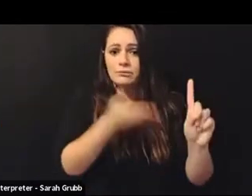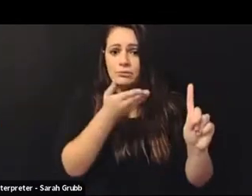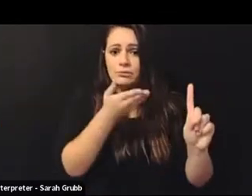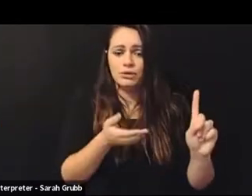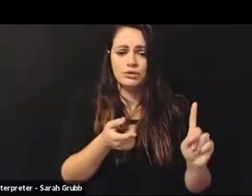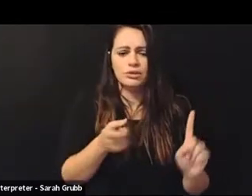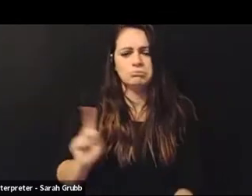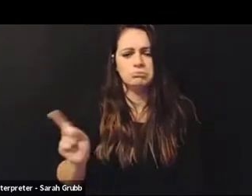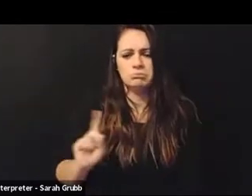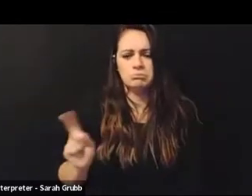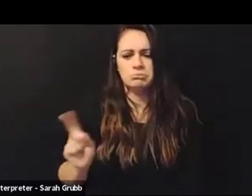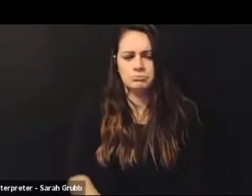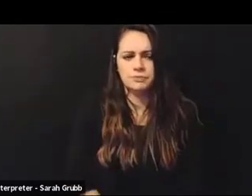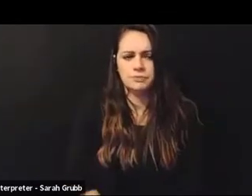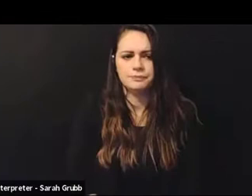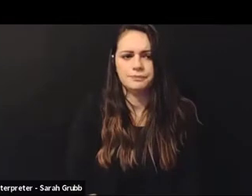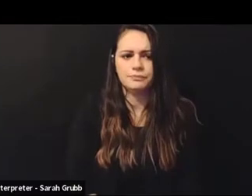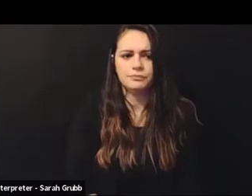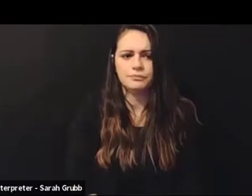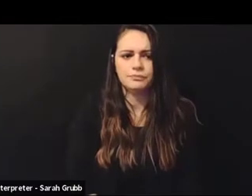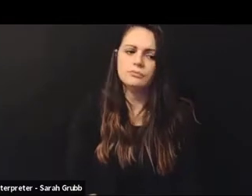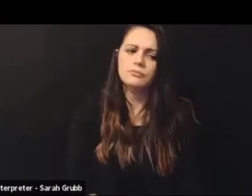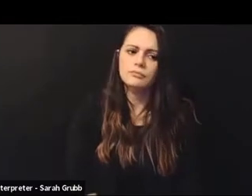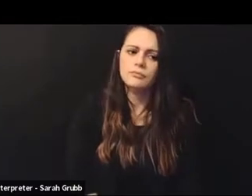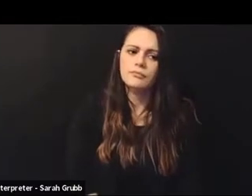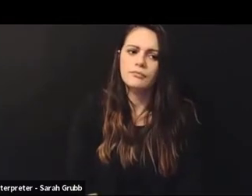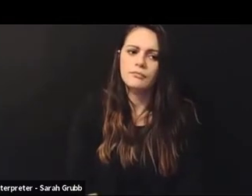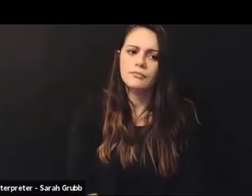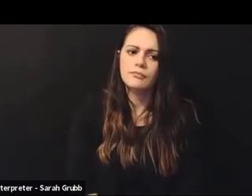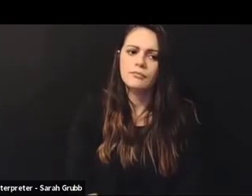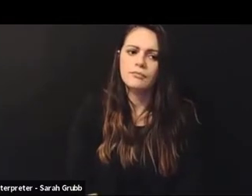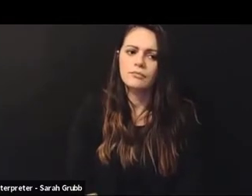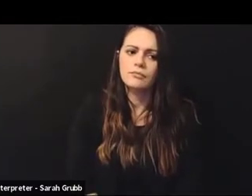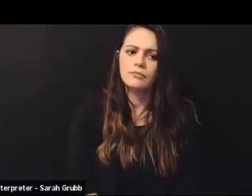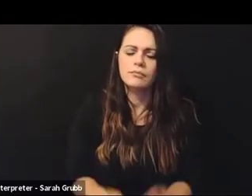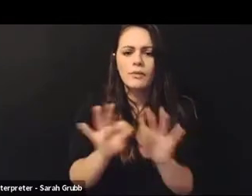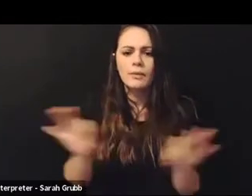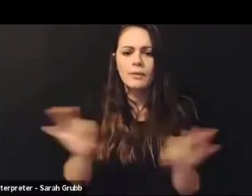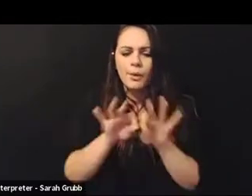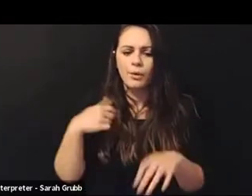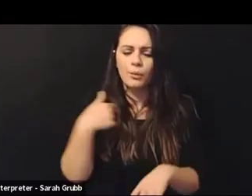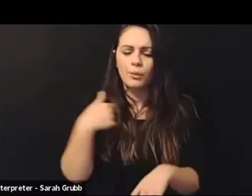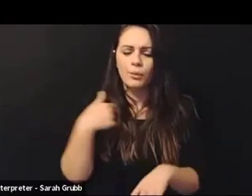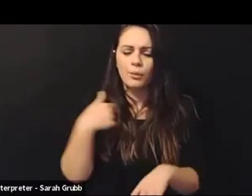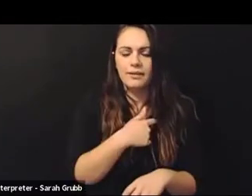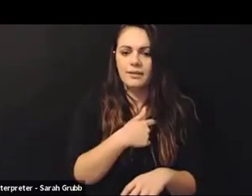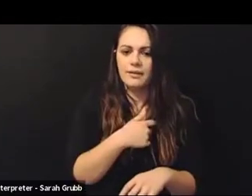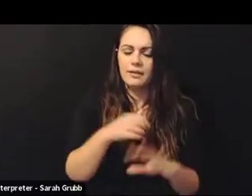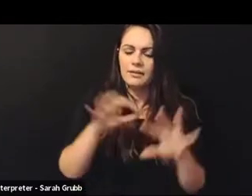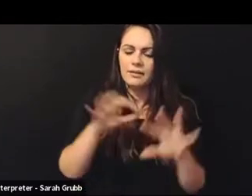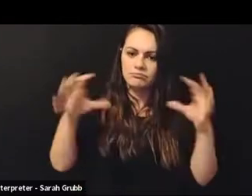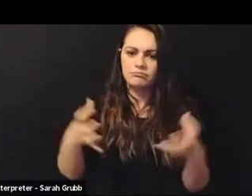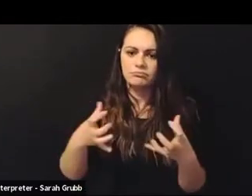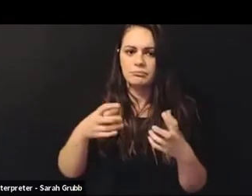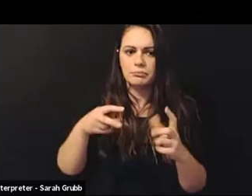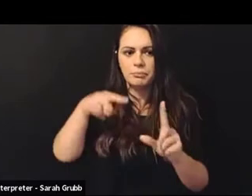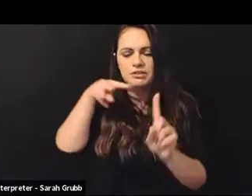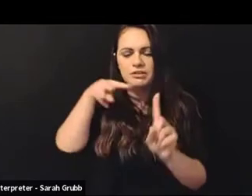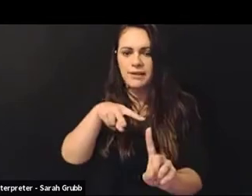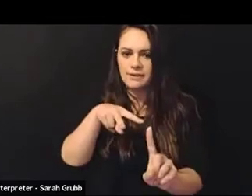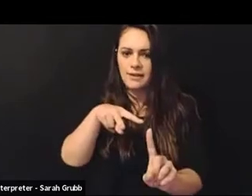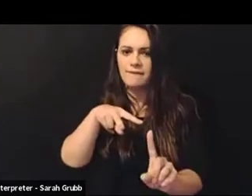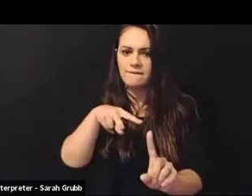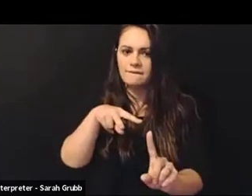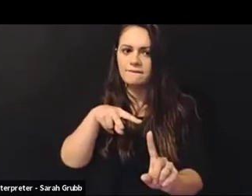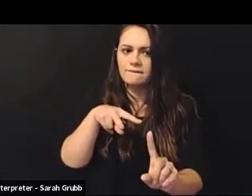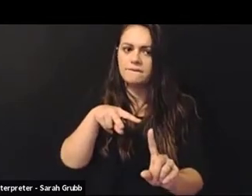I really think that taking perspective and demonstrating empathy is really essential if you're going to get very far in